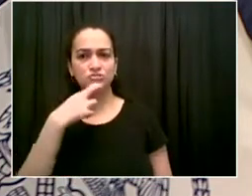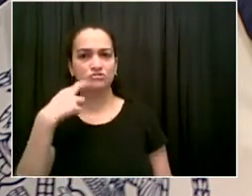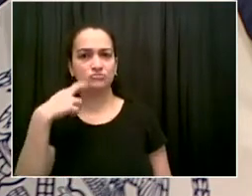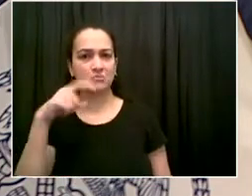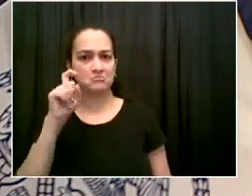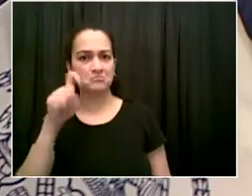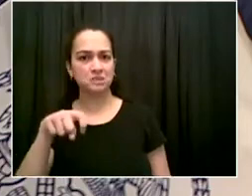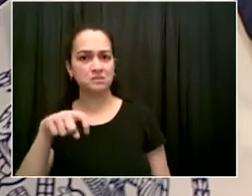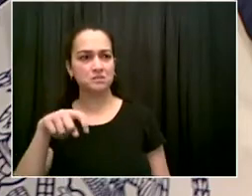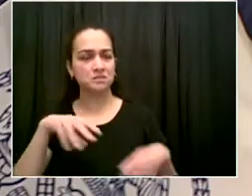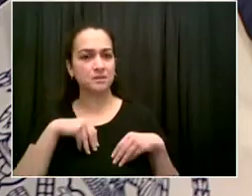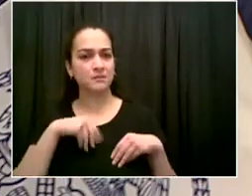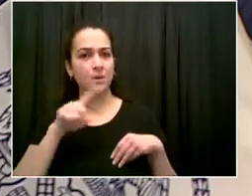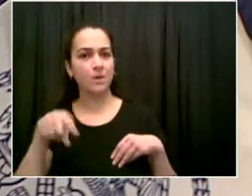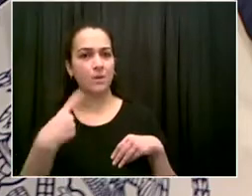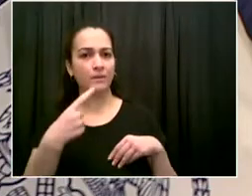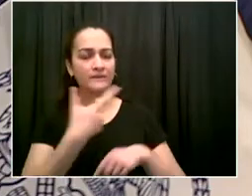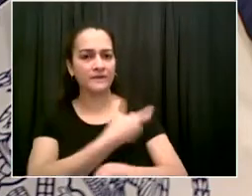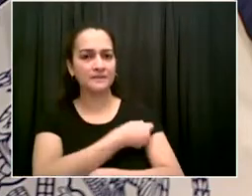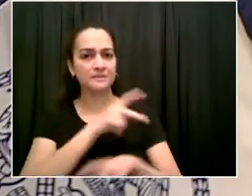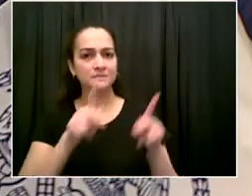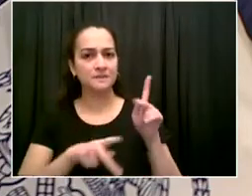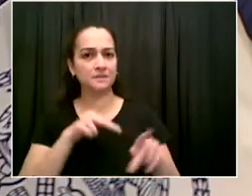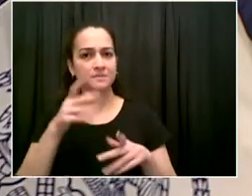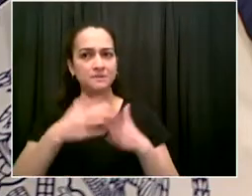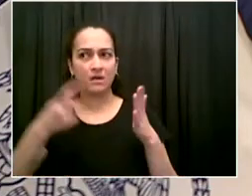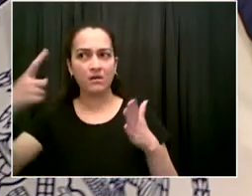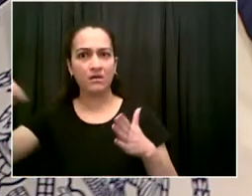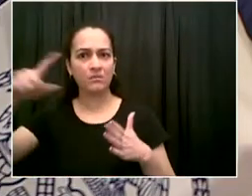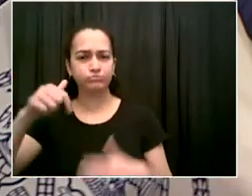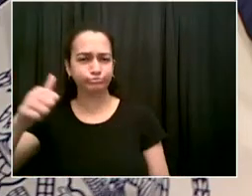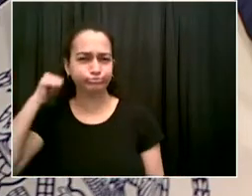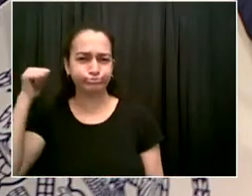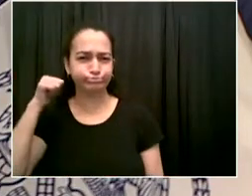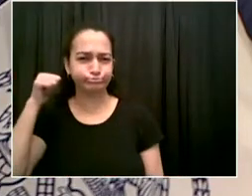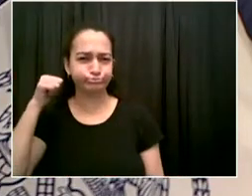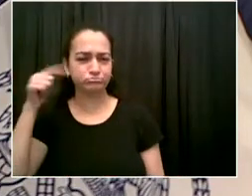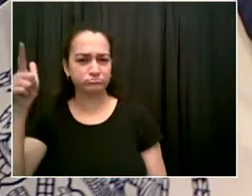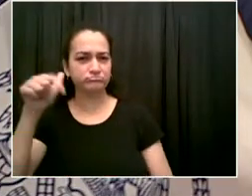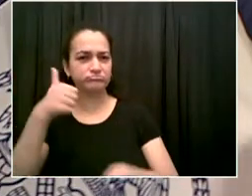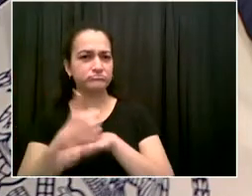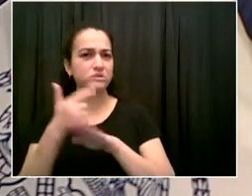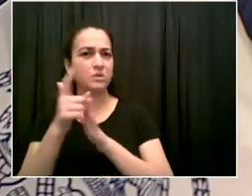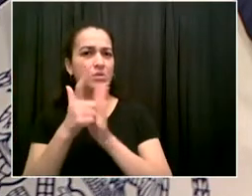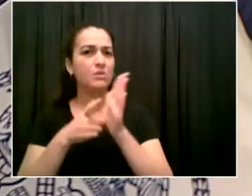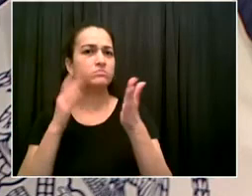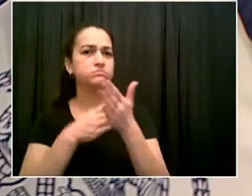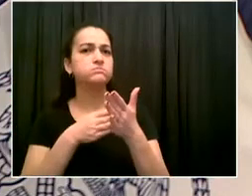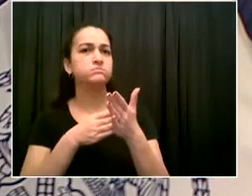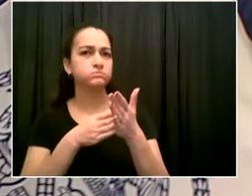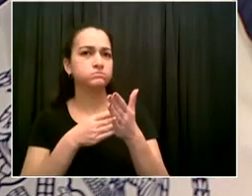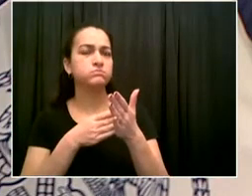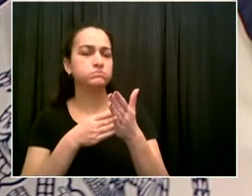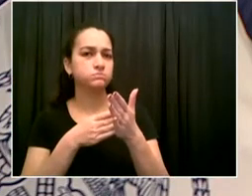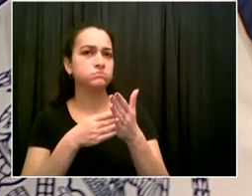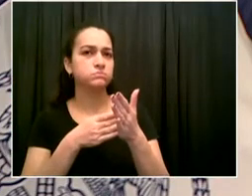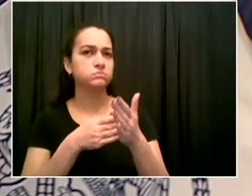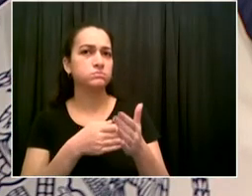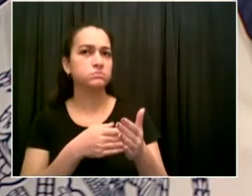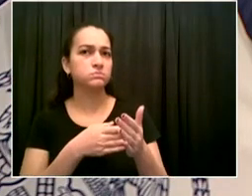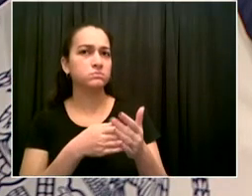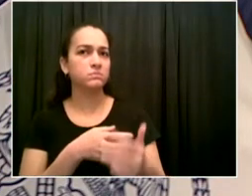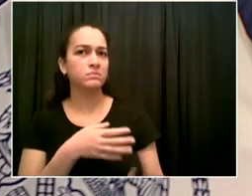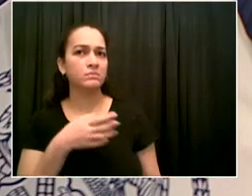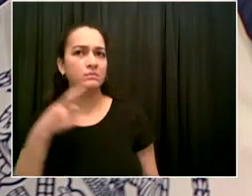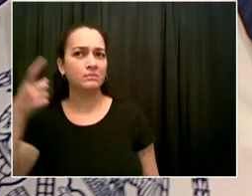as hair salons and other establishments where people spend long periods of time, such as churches, are not targeted. So I'm